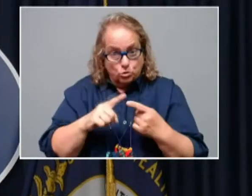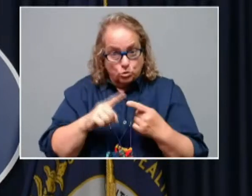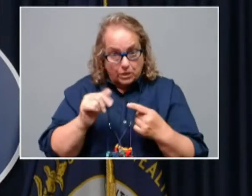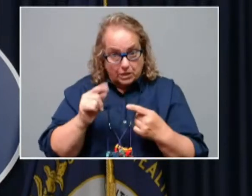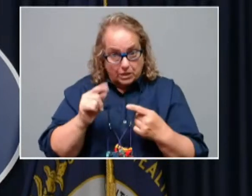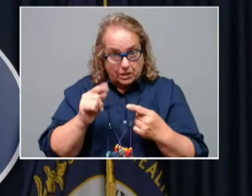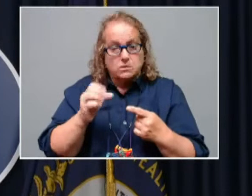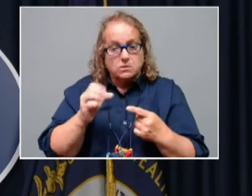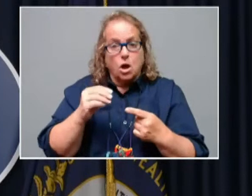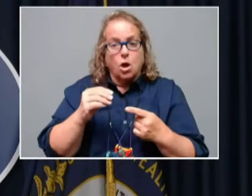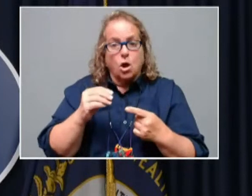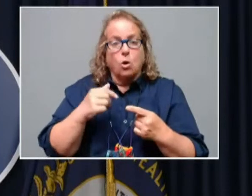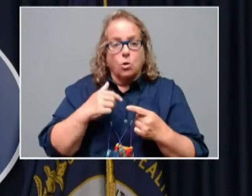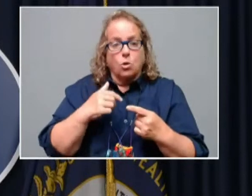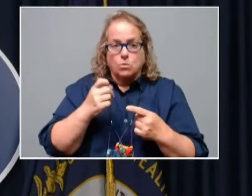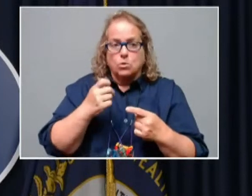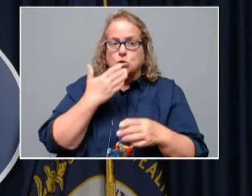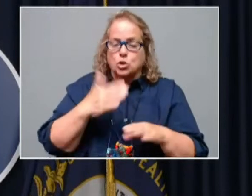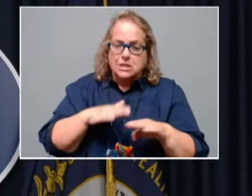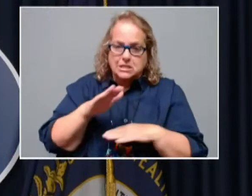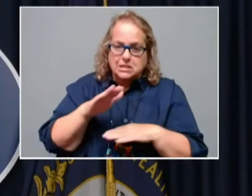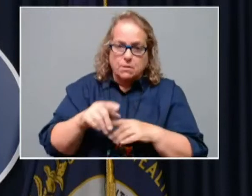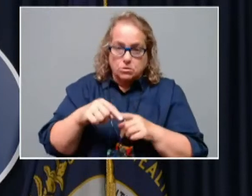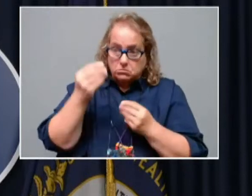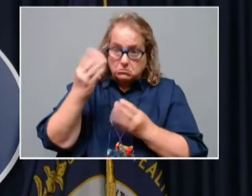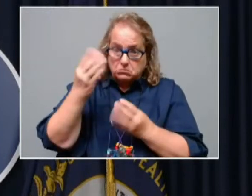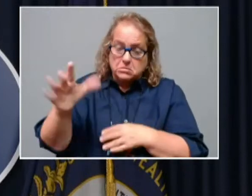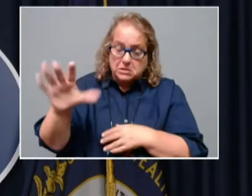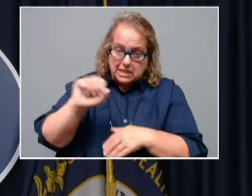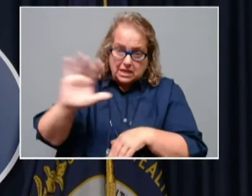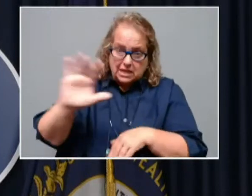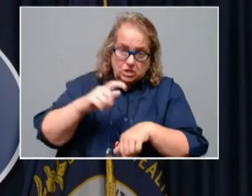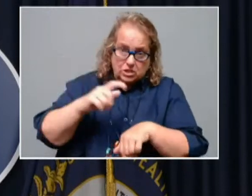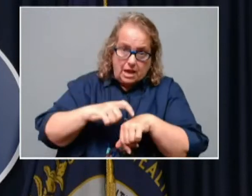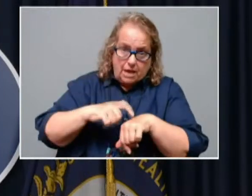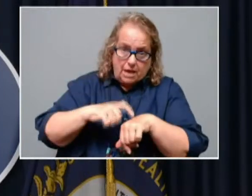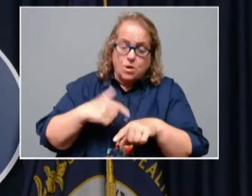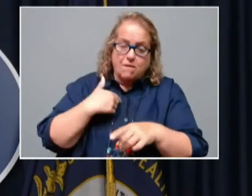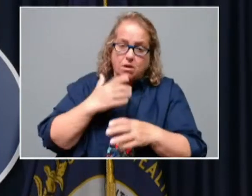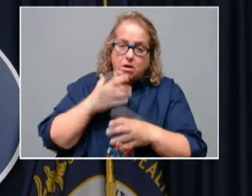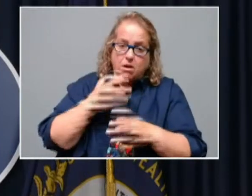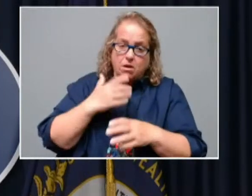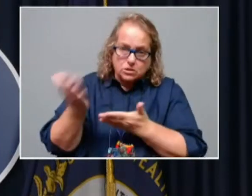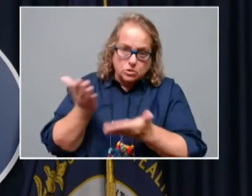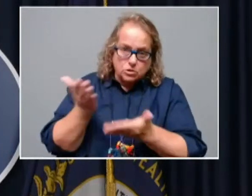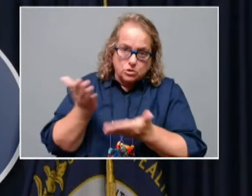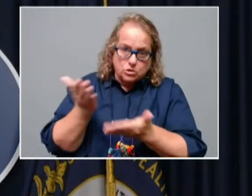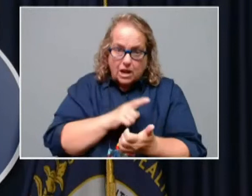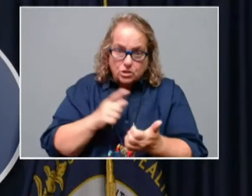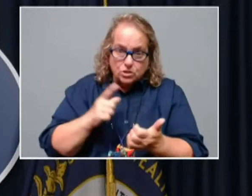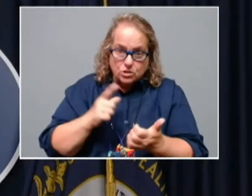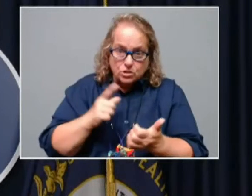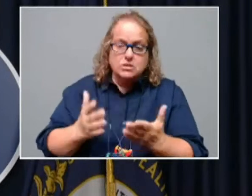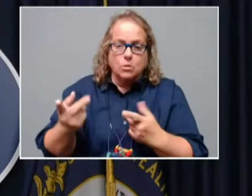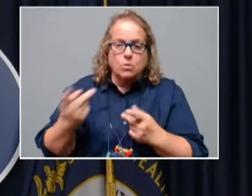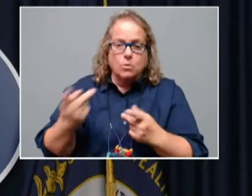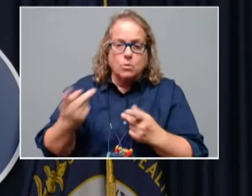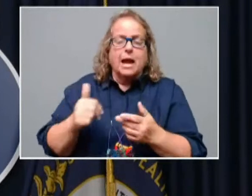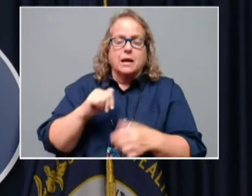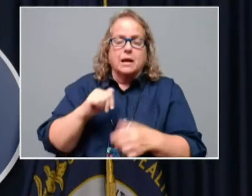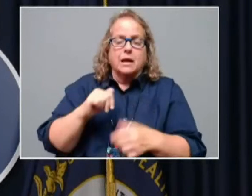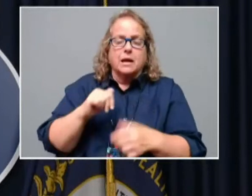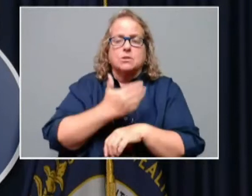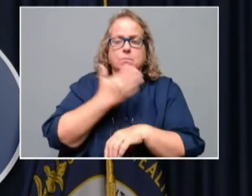step to try to be able to take some time and have some conversations and hopefully come to the best place that we can